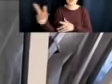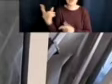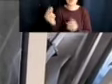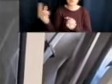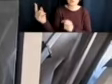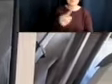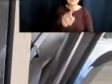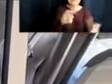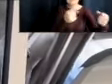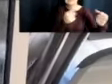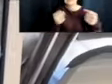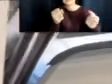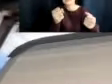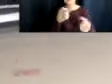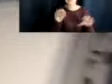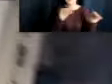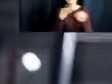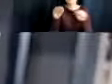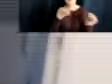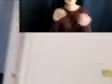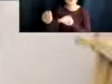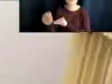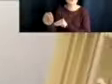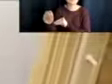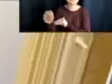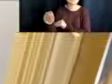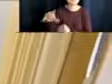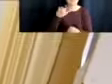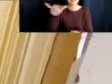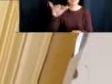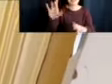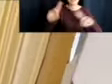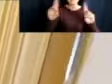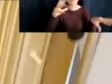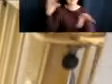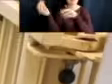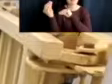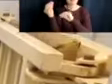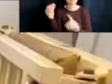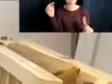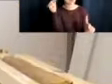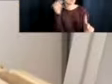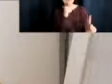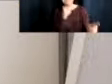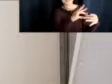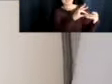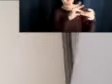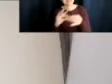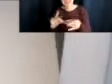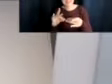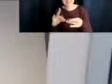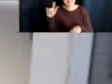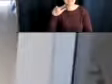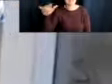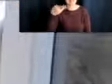to go, they move it back so the plane is clear to go. So this bridge here is not a part of the plane. It connects there so that you can just walk right